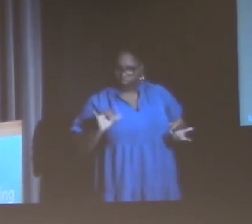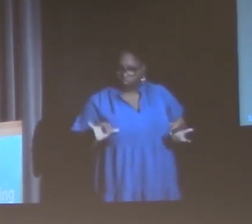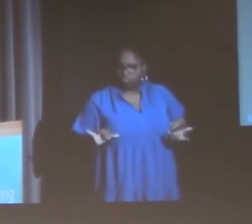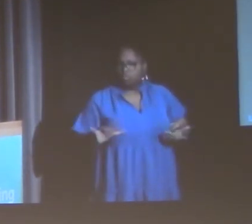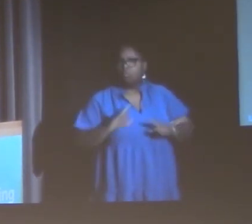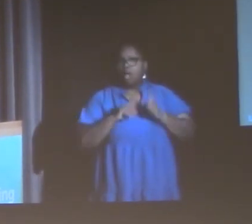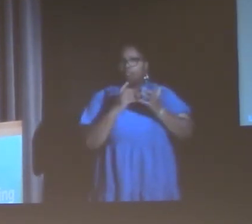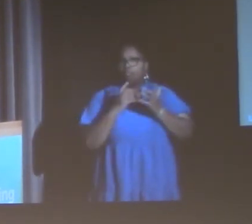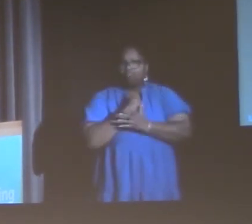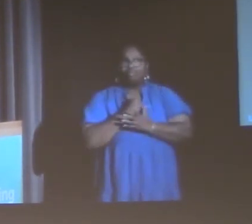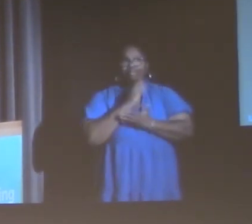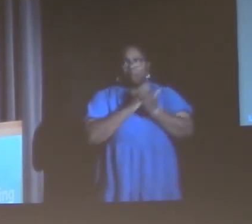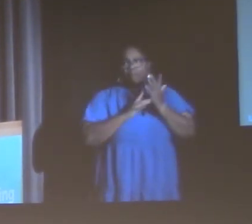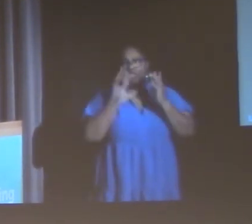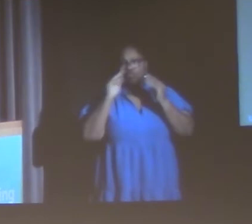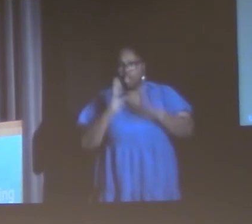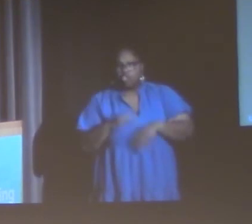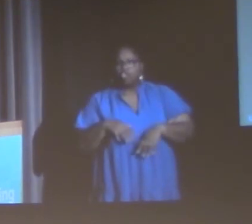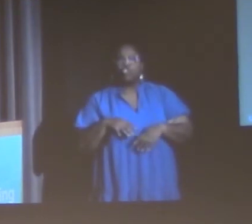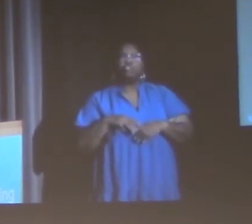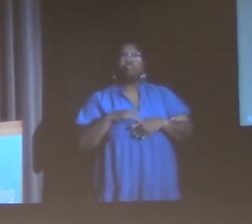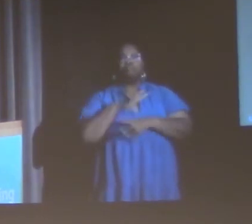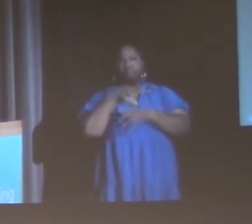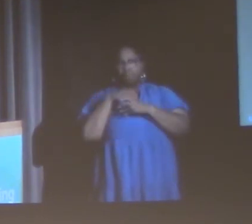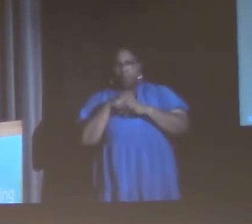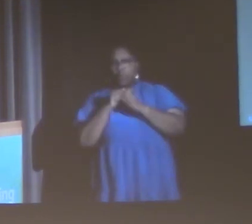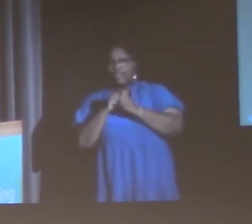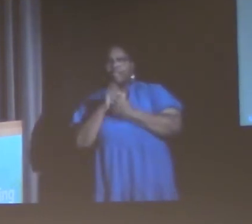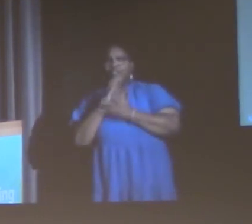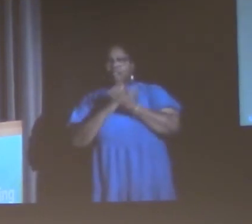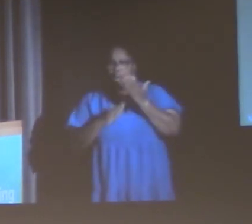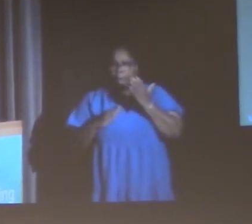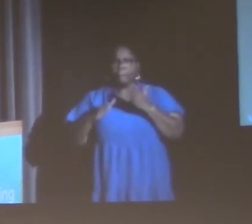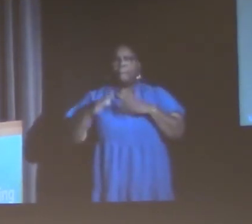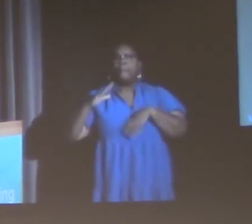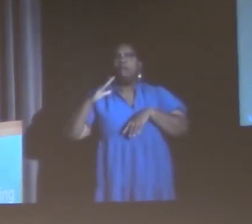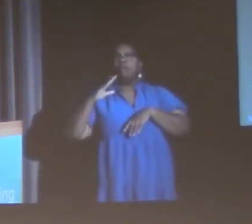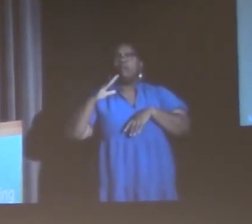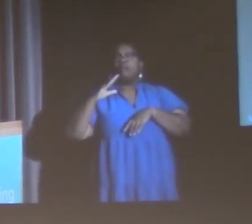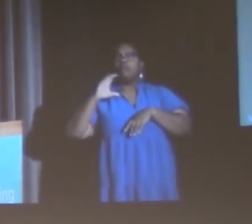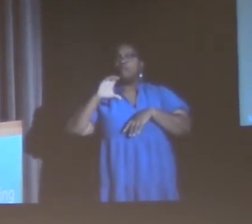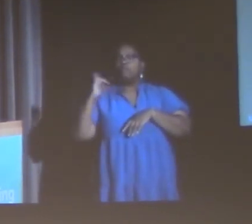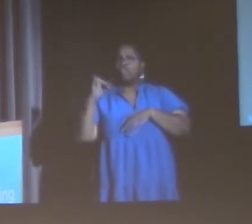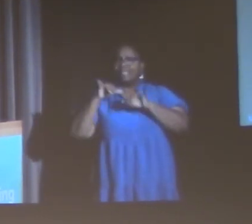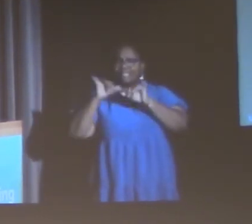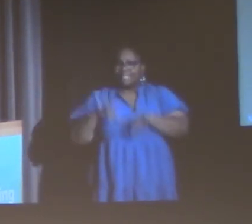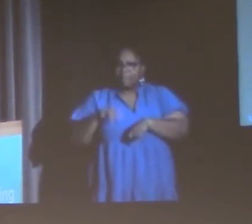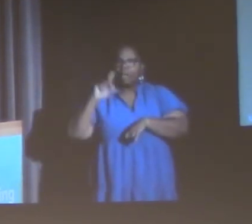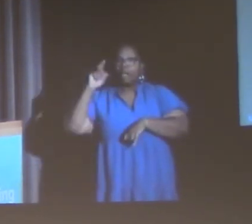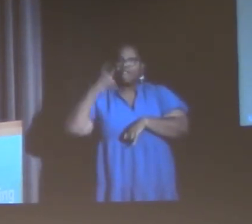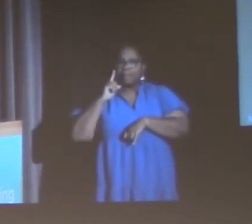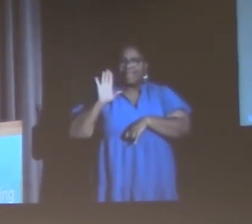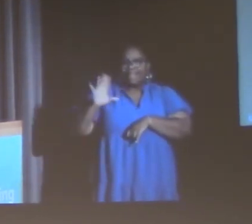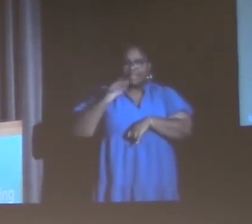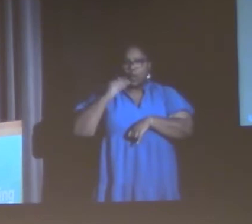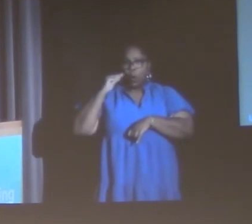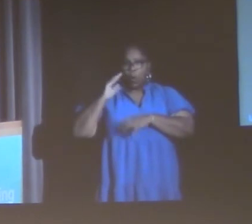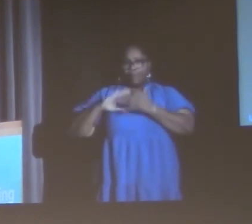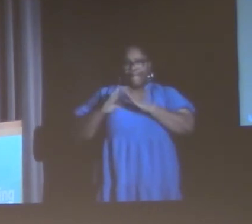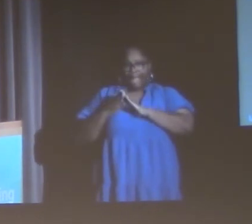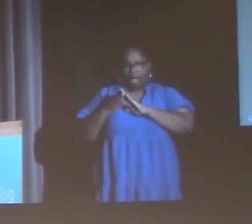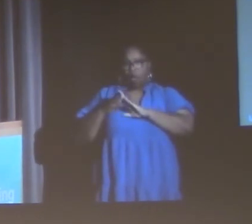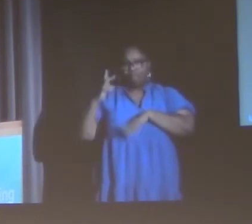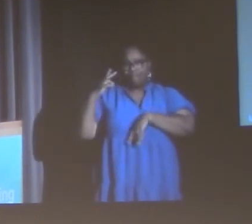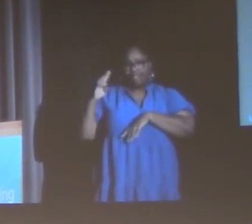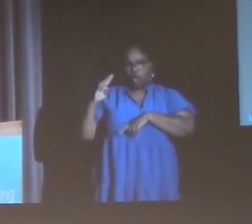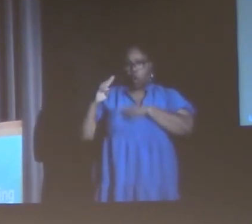criminal justice system in Mexico and in the government in his hometown. And they're going to go to like a screening of the film in November,